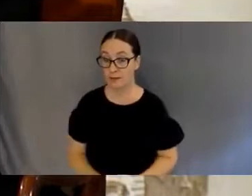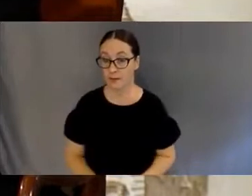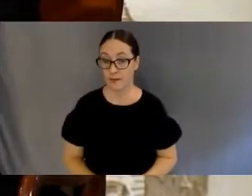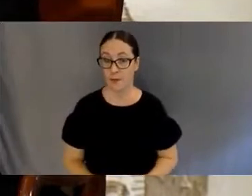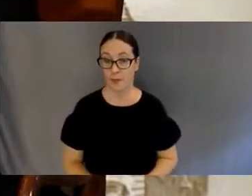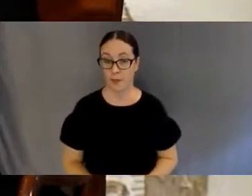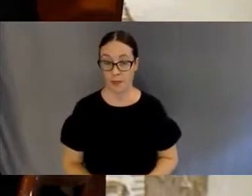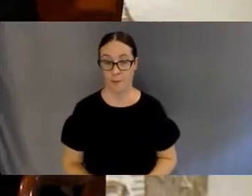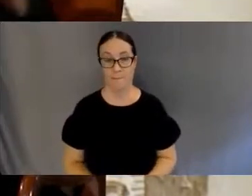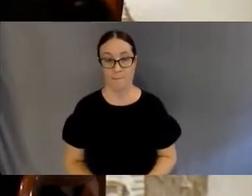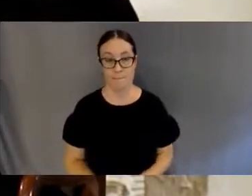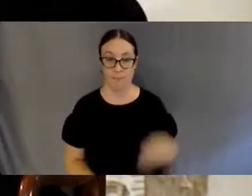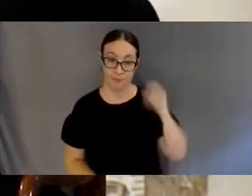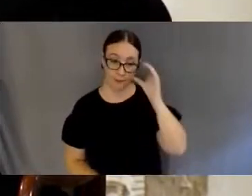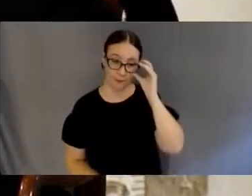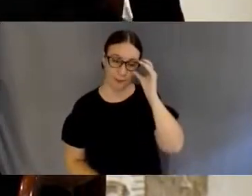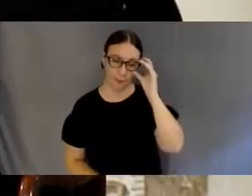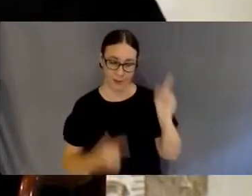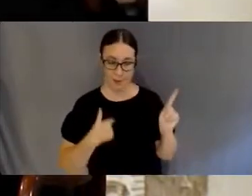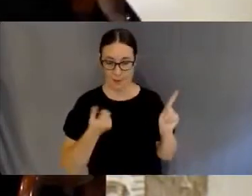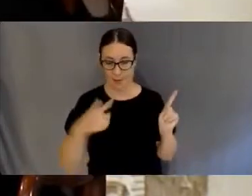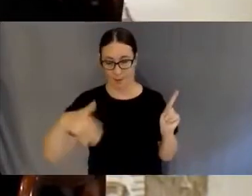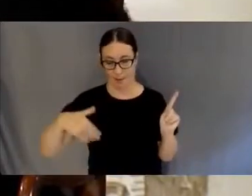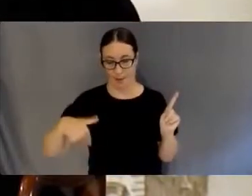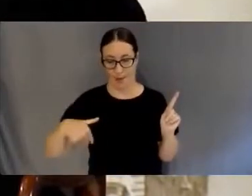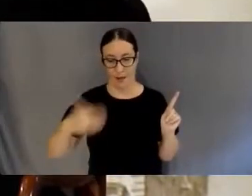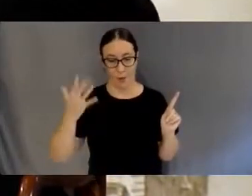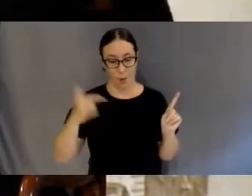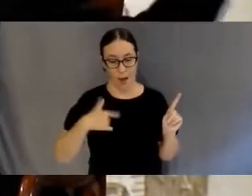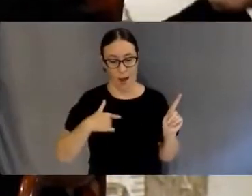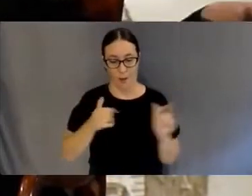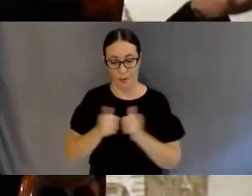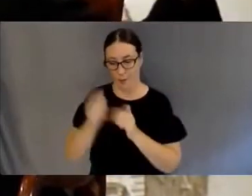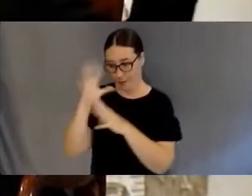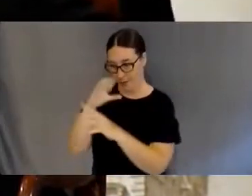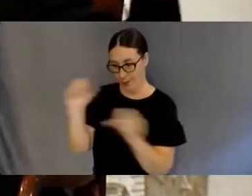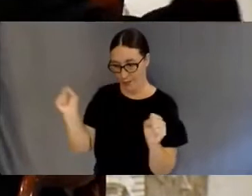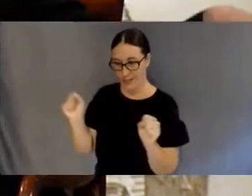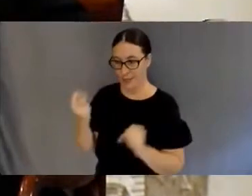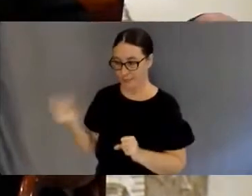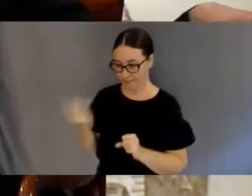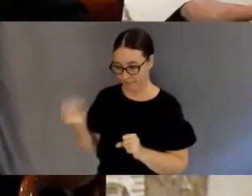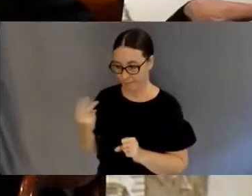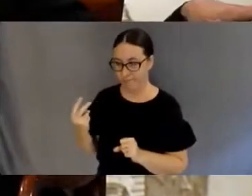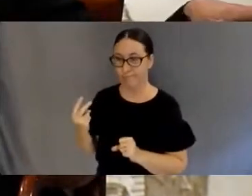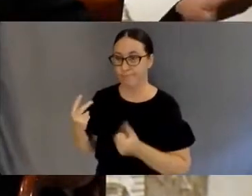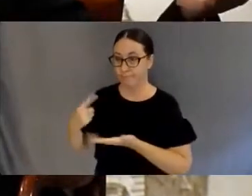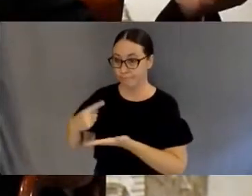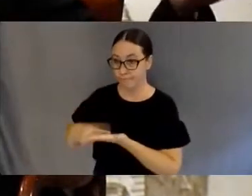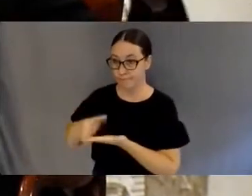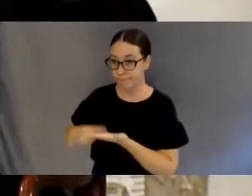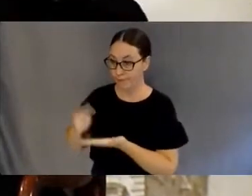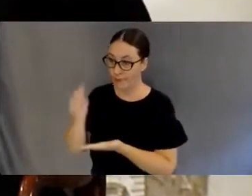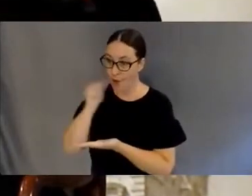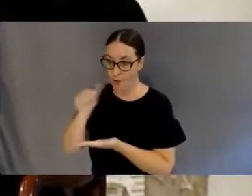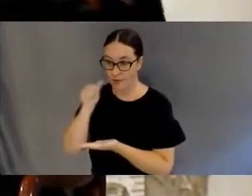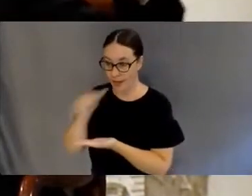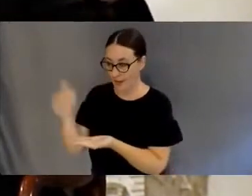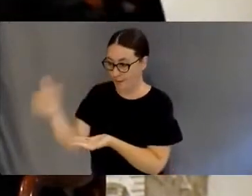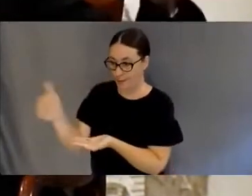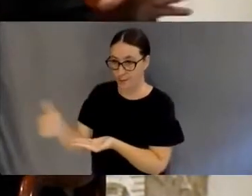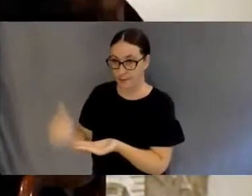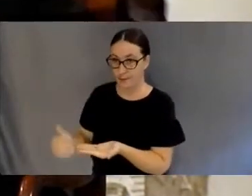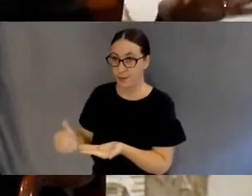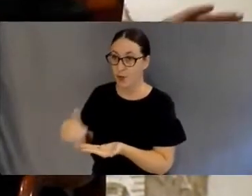You know, I was a little late coming here because I was with the president in the Oval Office. He and I go through the the daily brief, the